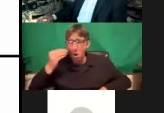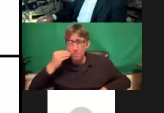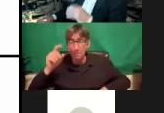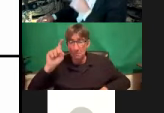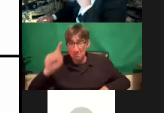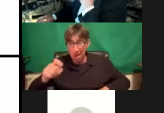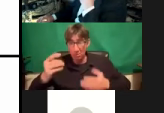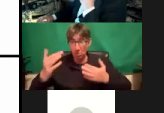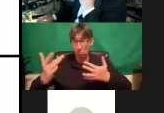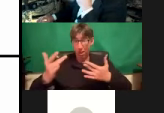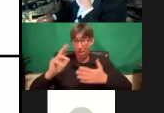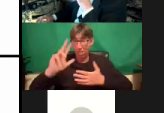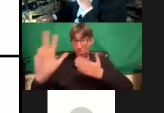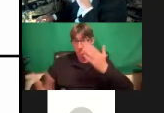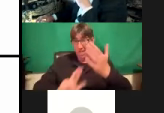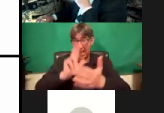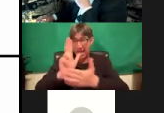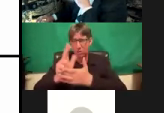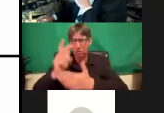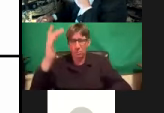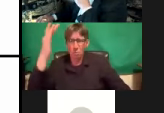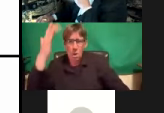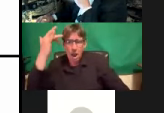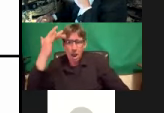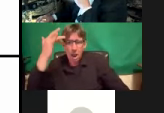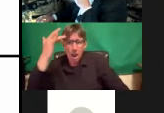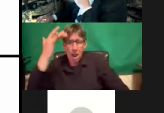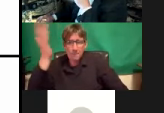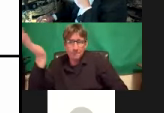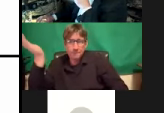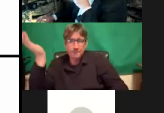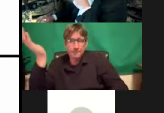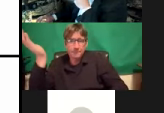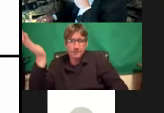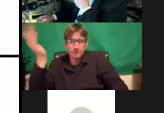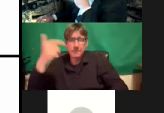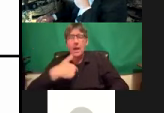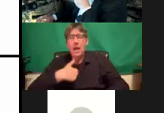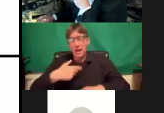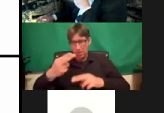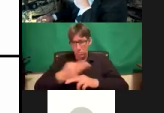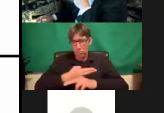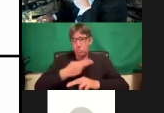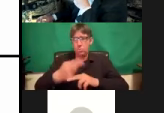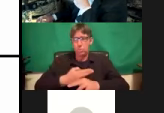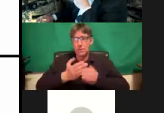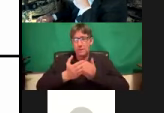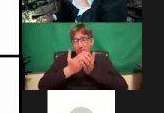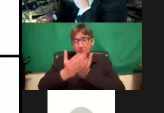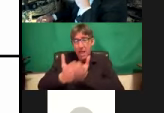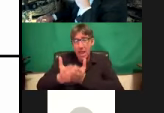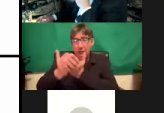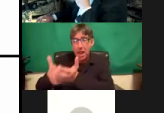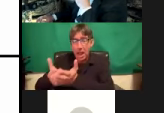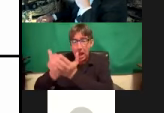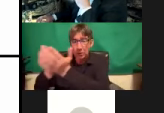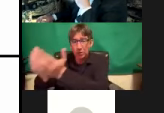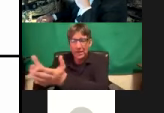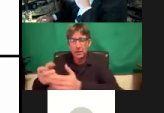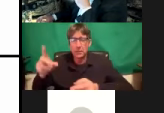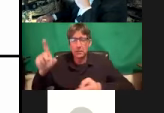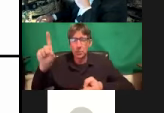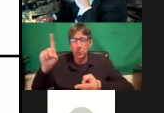the ferry now, and the ferry has a lot of reductions also, and there's no weekend ferry,